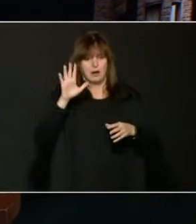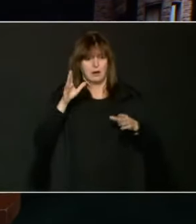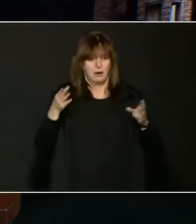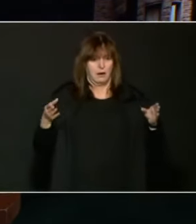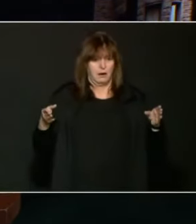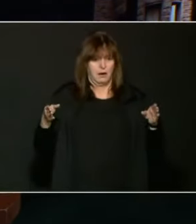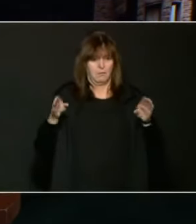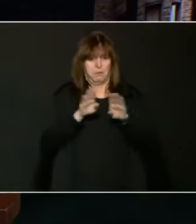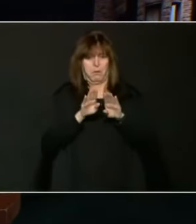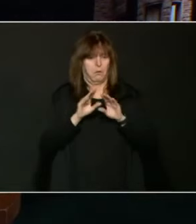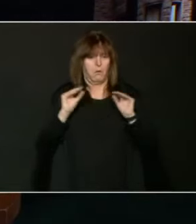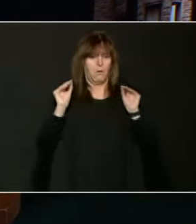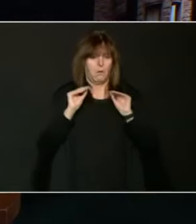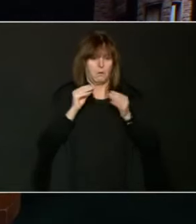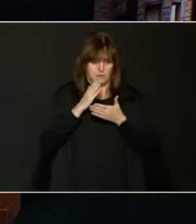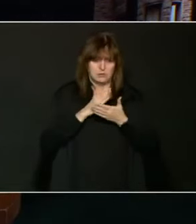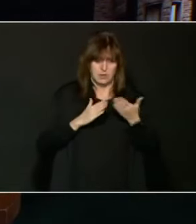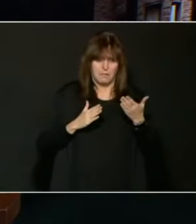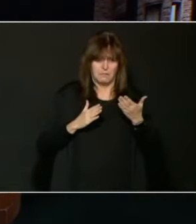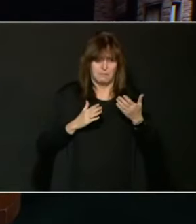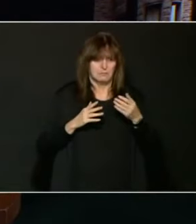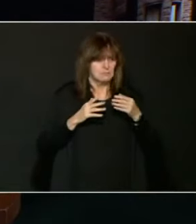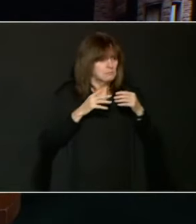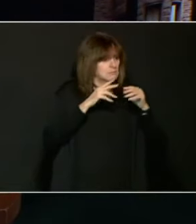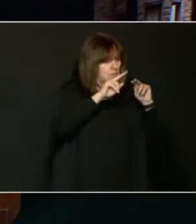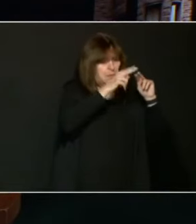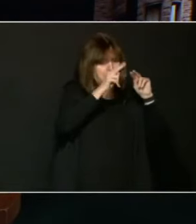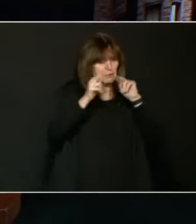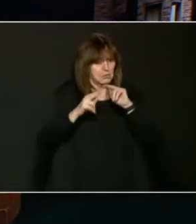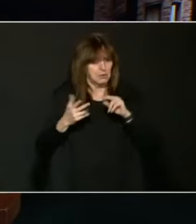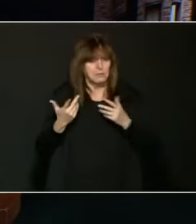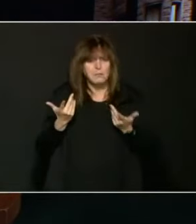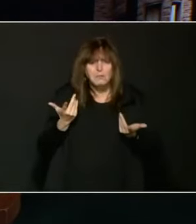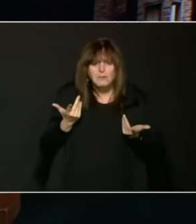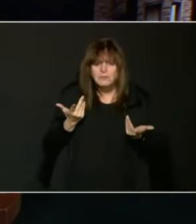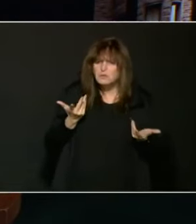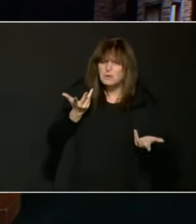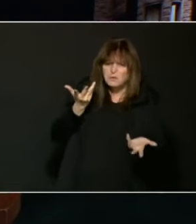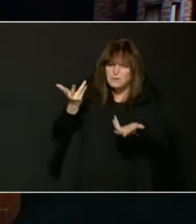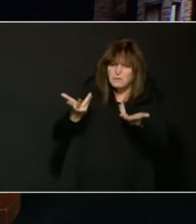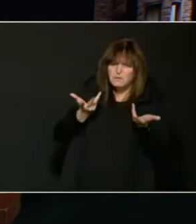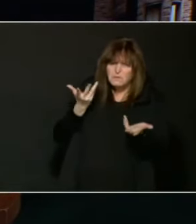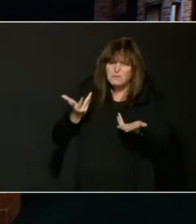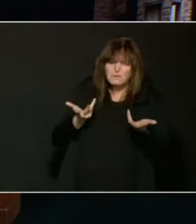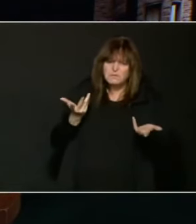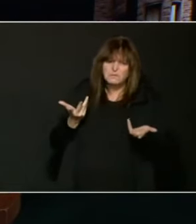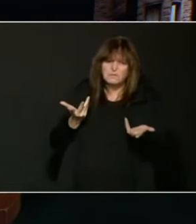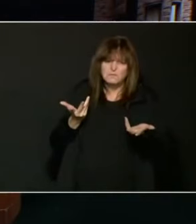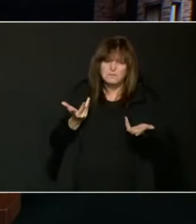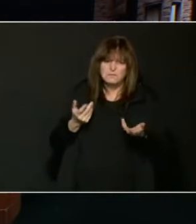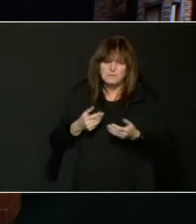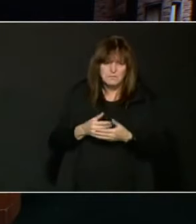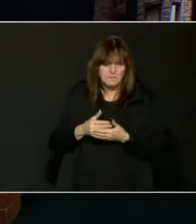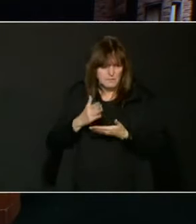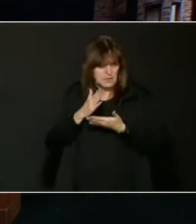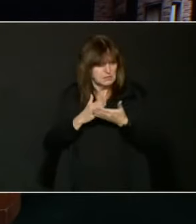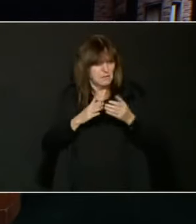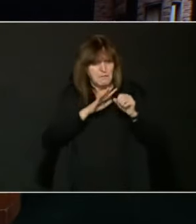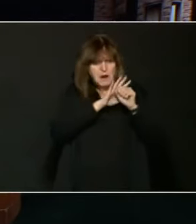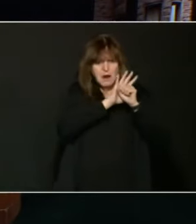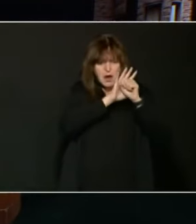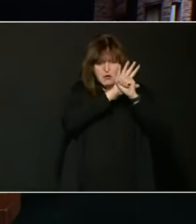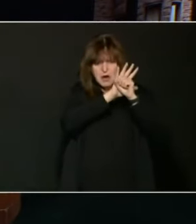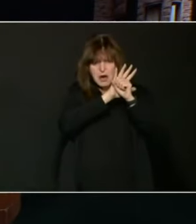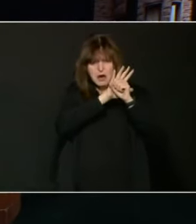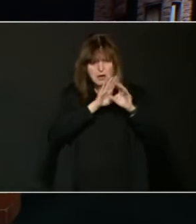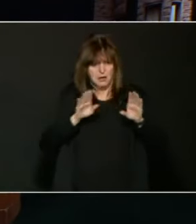massive drops in cases at the same time as Ontario. So I'm wondering, how do you reconcile this situation that many states suggest lockdowns